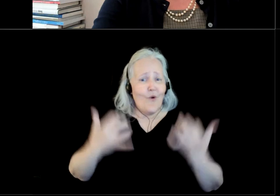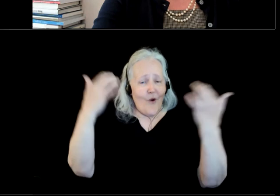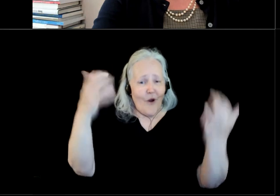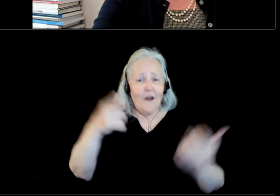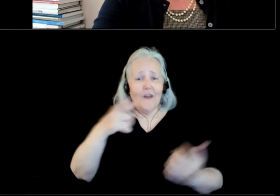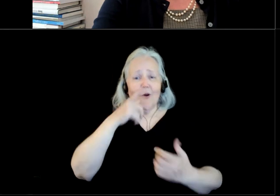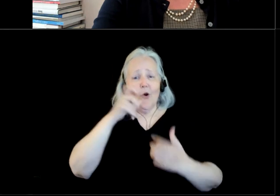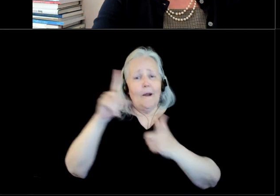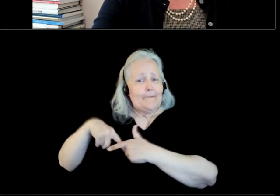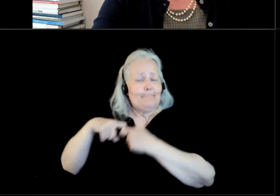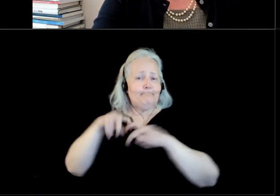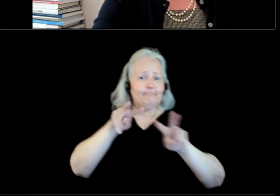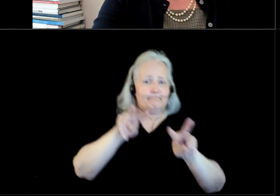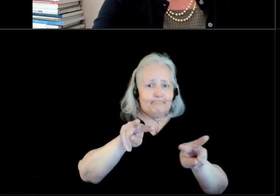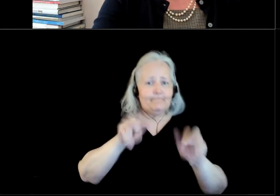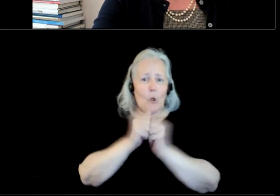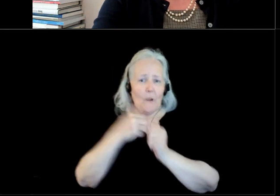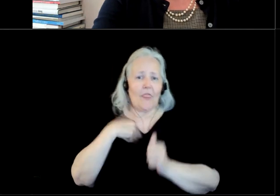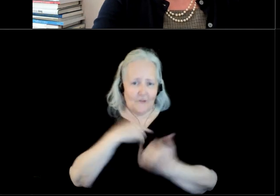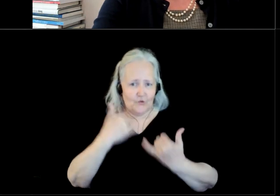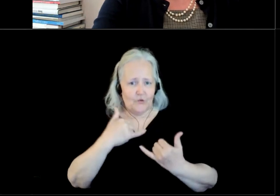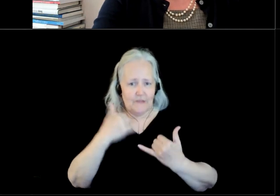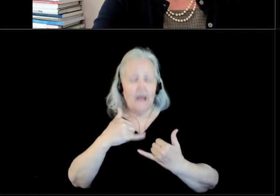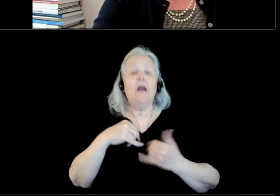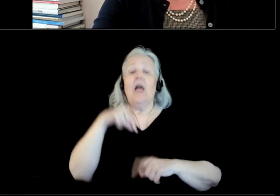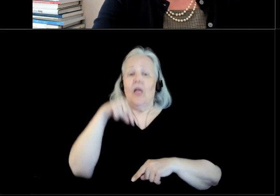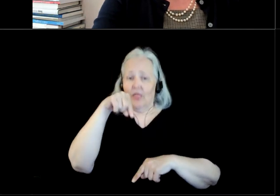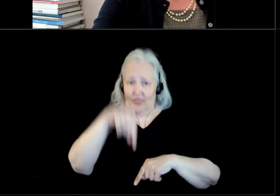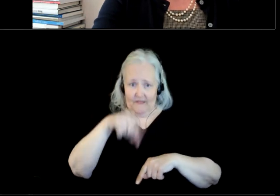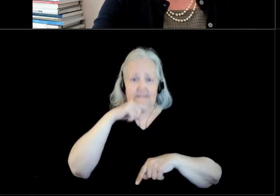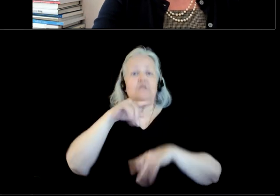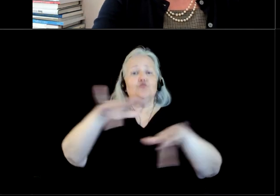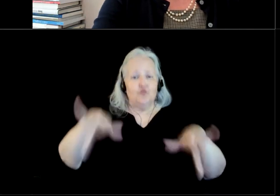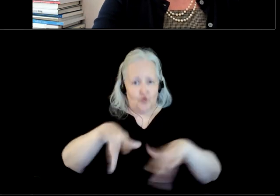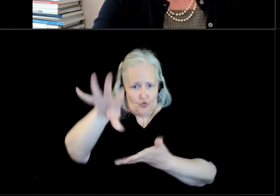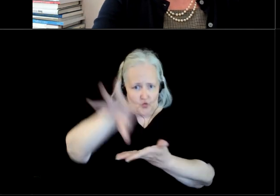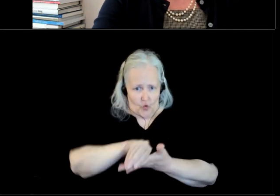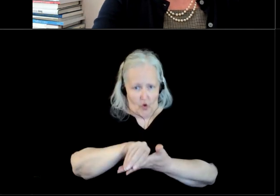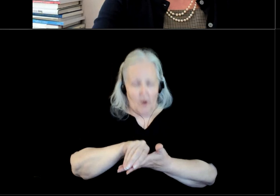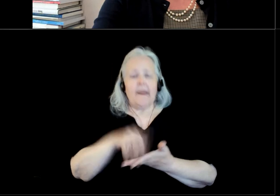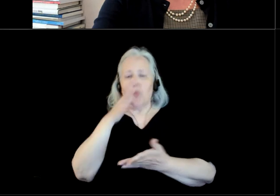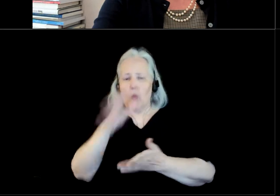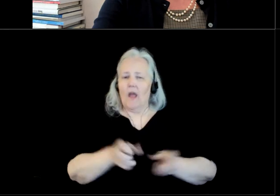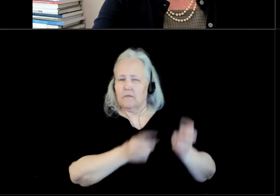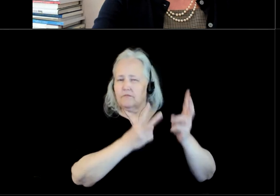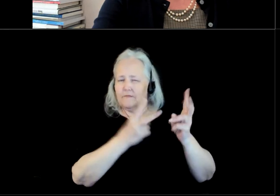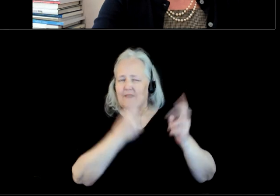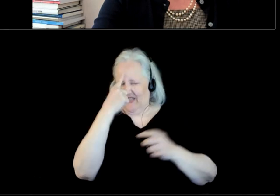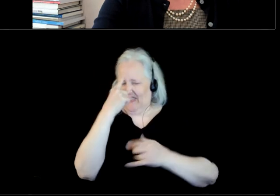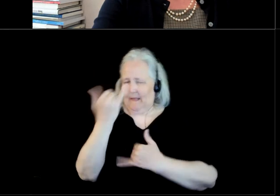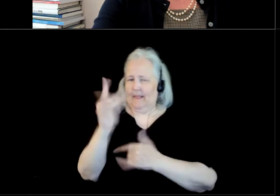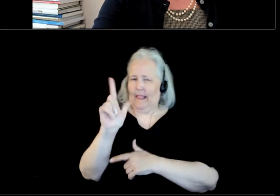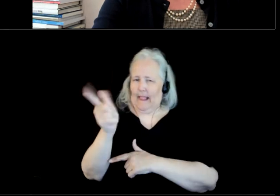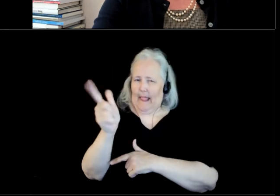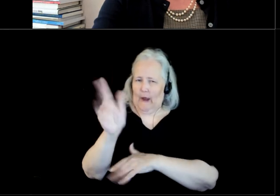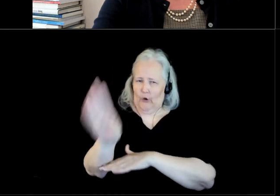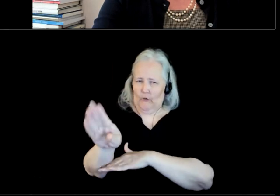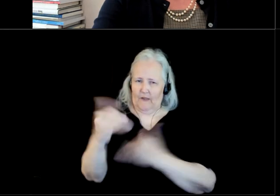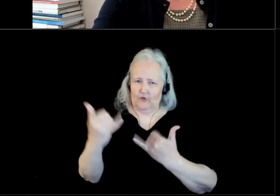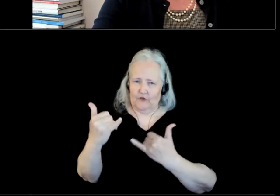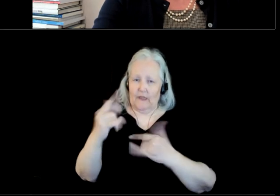day to be with us. We will have a recording of this webinar available possibly later this afternoon, but at any rate, no later